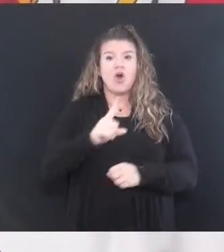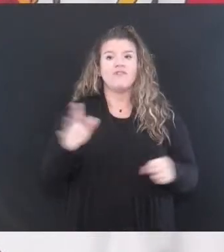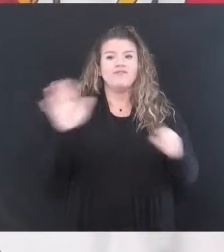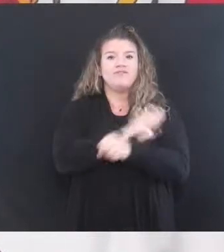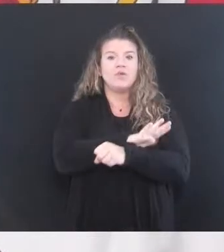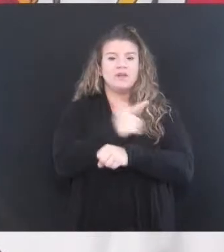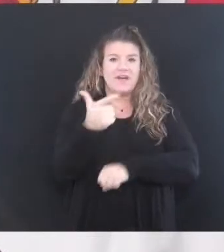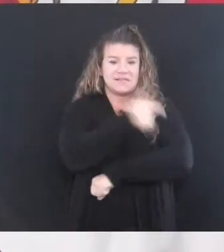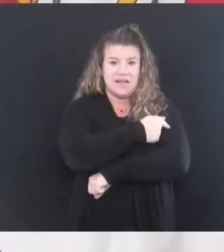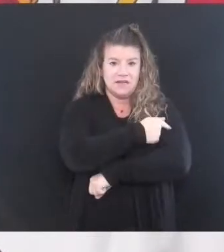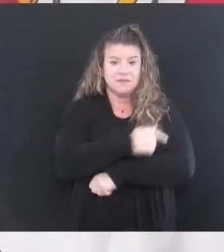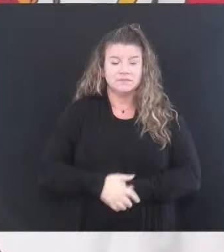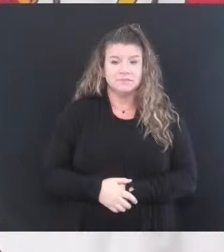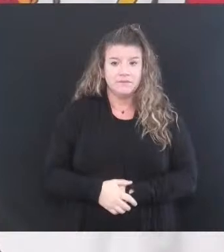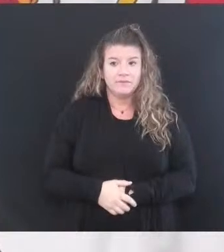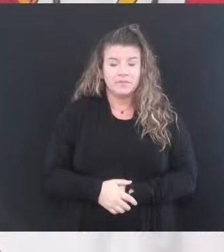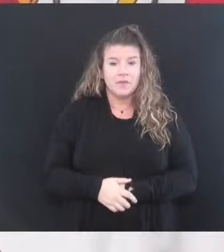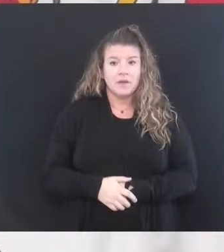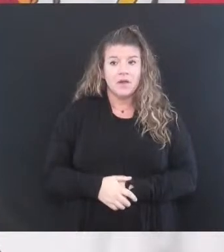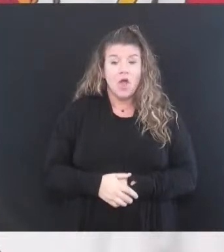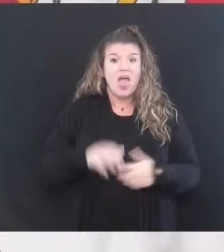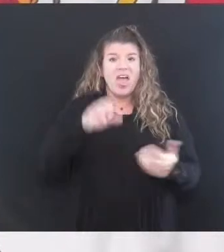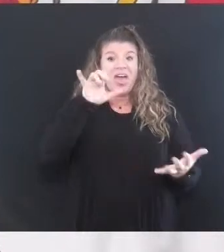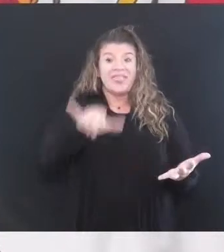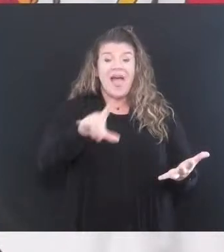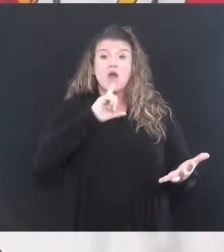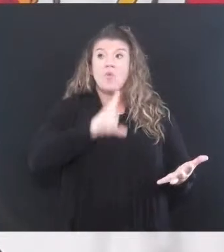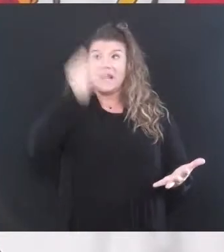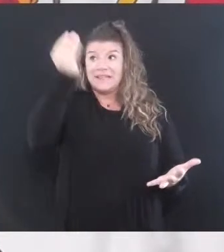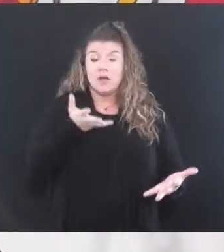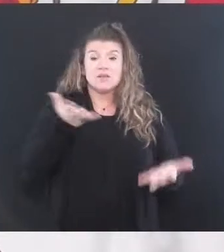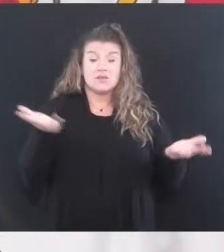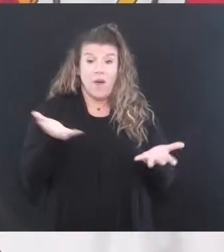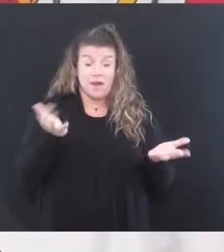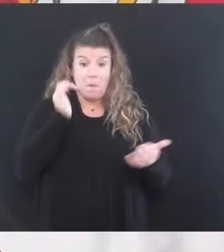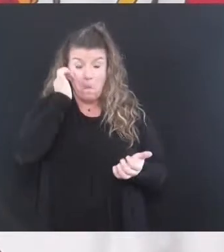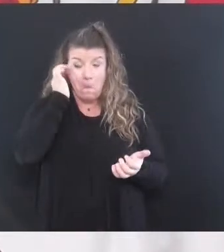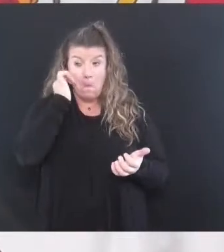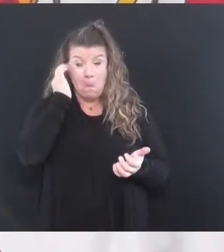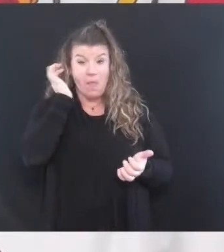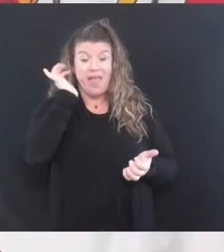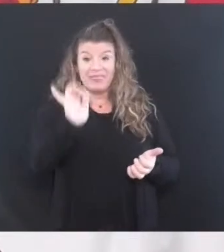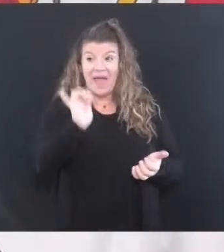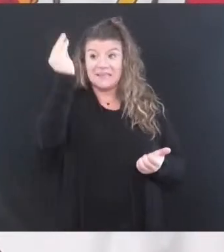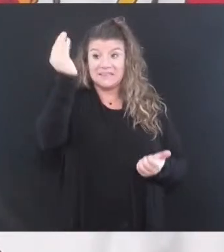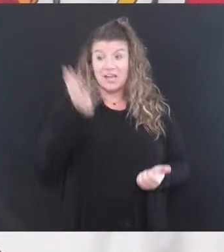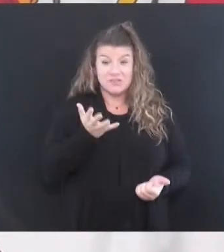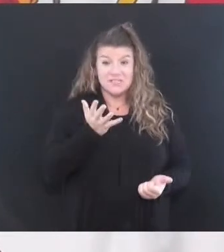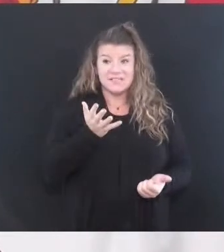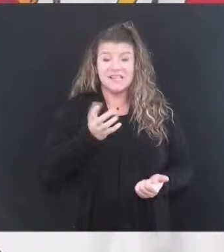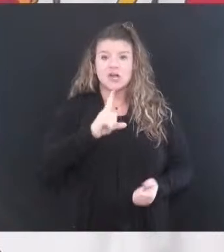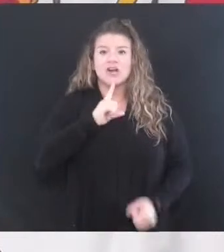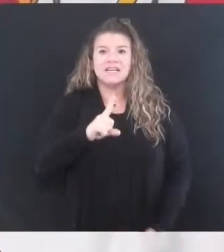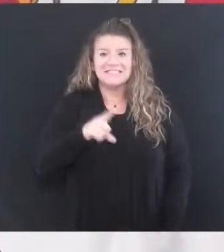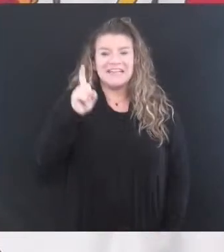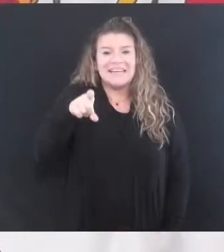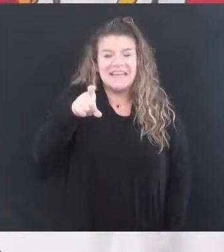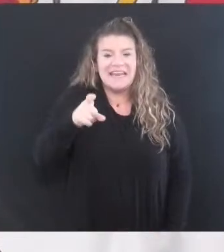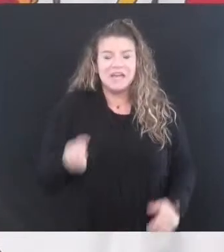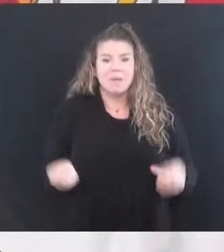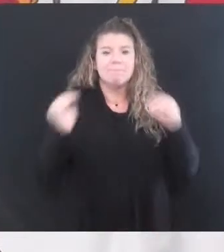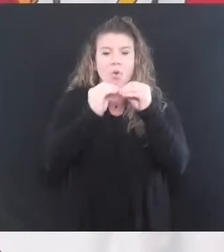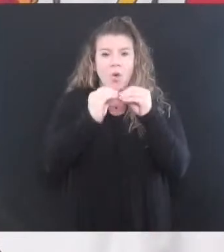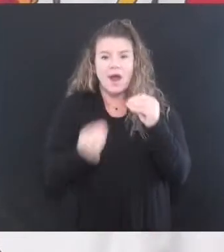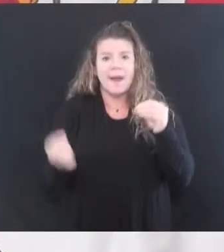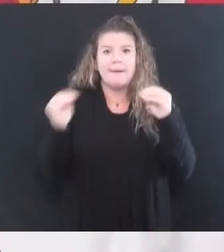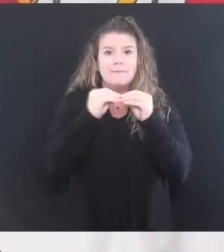vaccinated. Now, what does that really tell us? That tells us that there's a growing need more and more